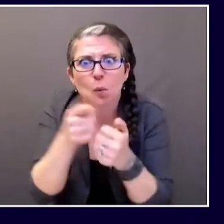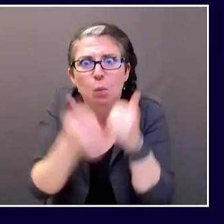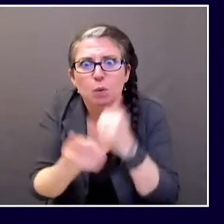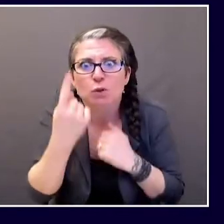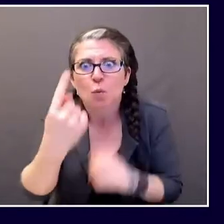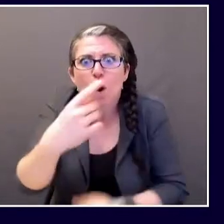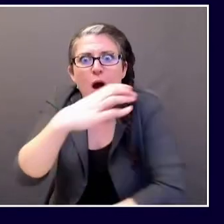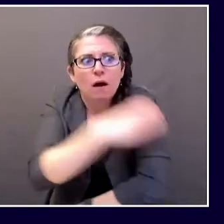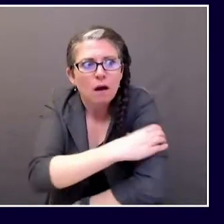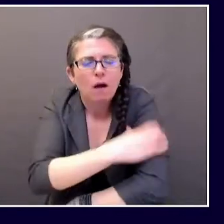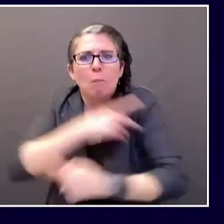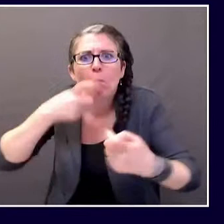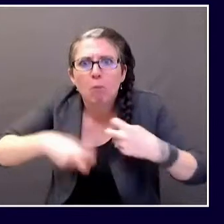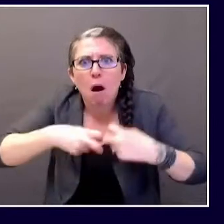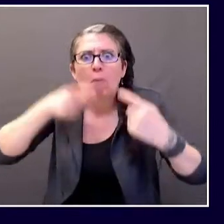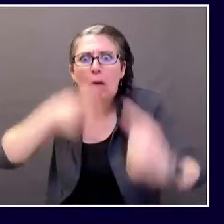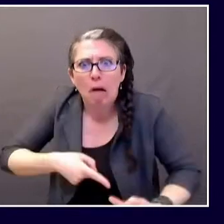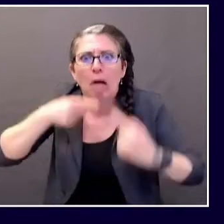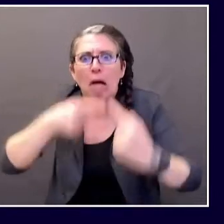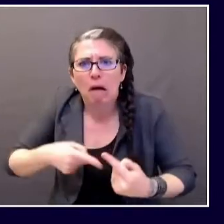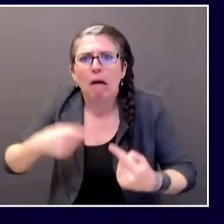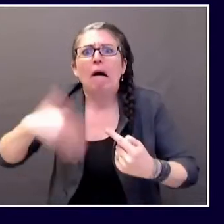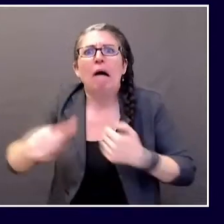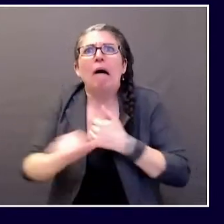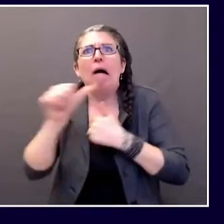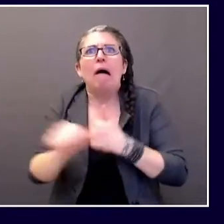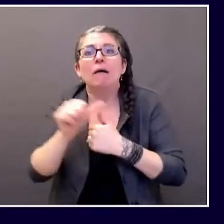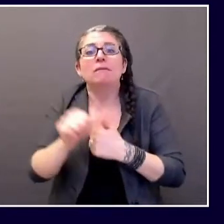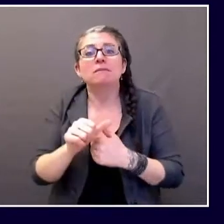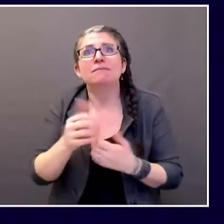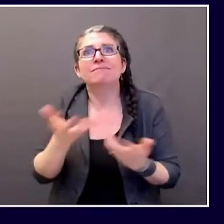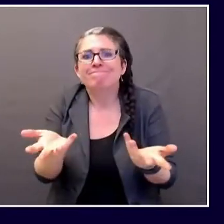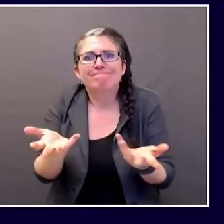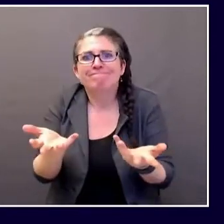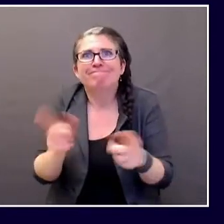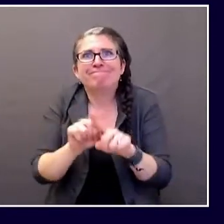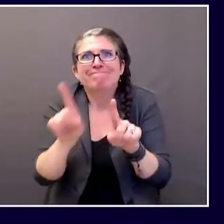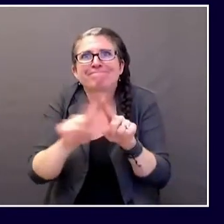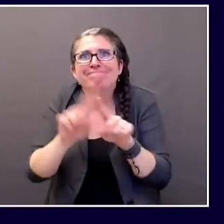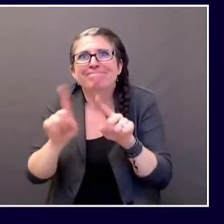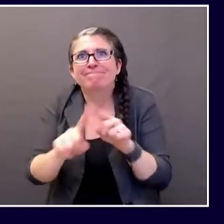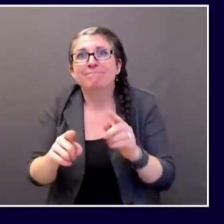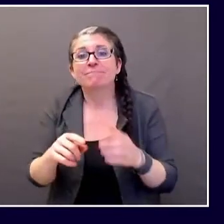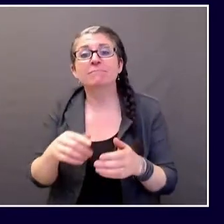they just let people cheat. They just let people come in the door, and that's not equity.